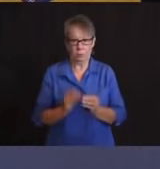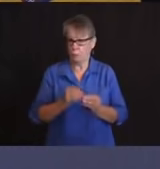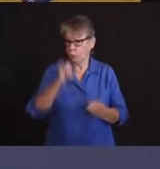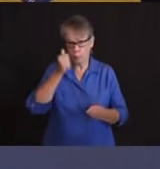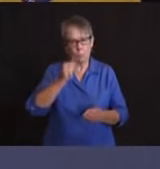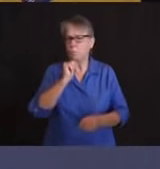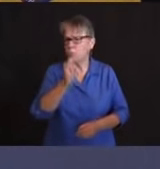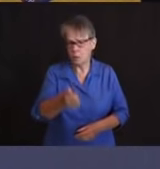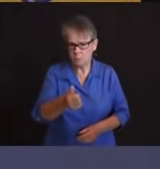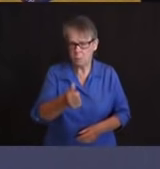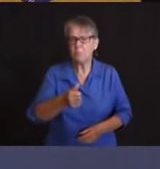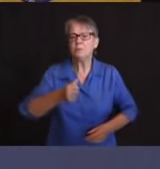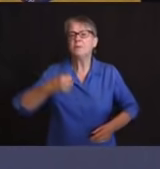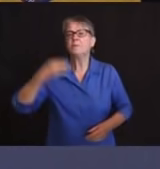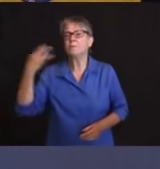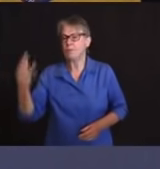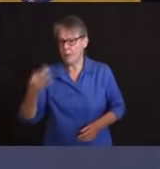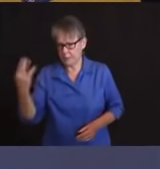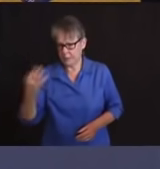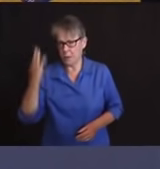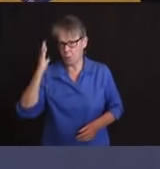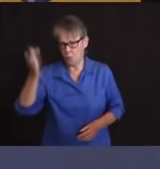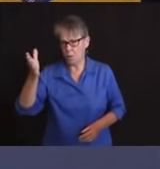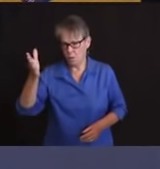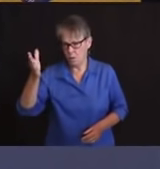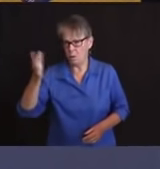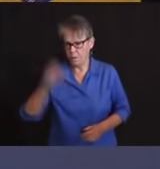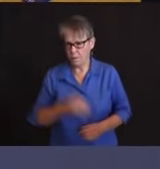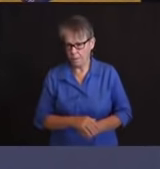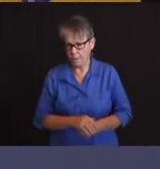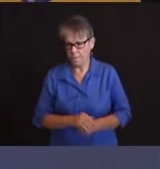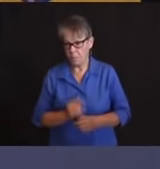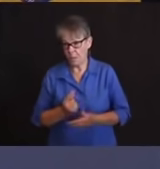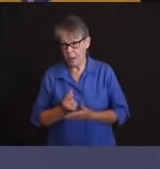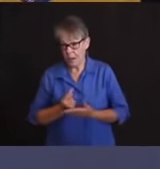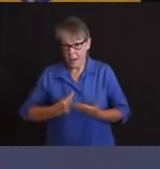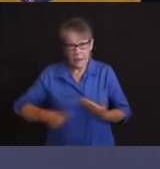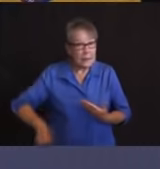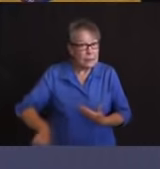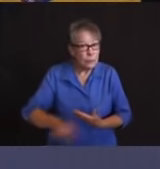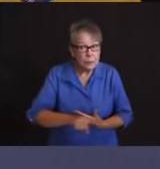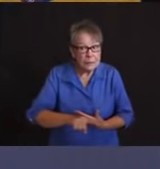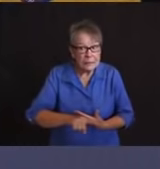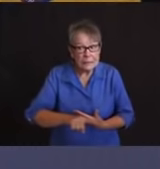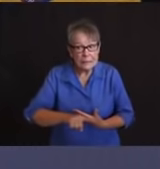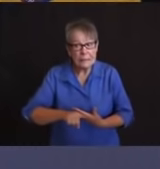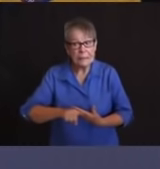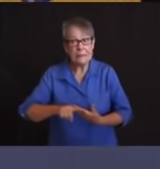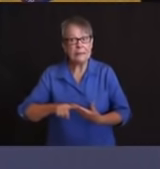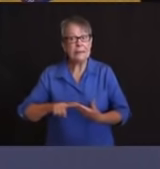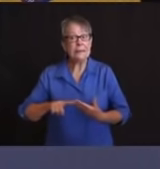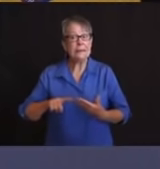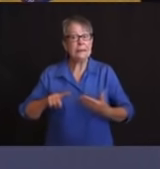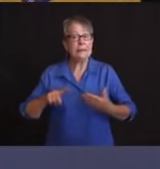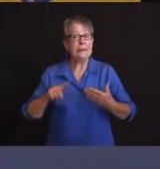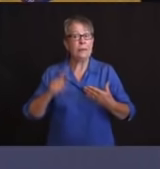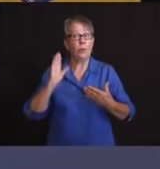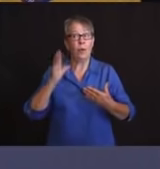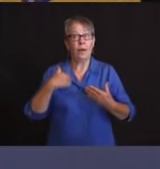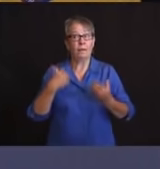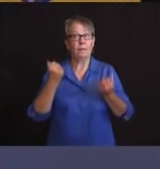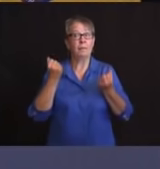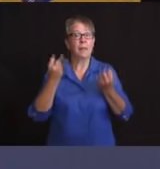week are big weeks. There's kind of no other way to put it. We got gyms and indoor entertainment yesterday. We got indoor